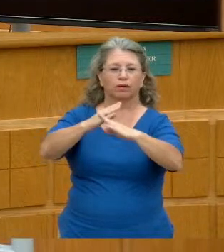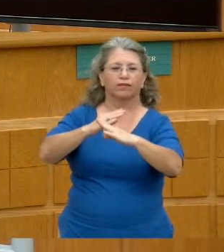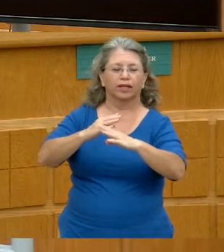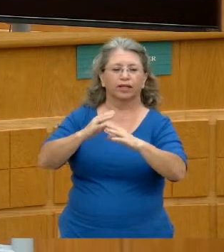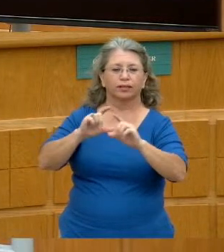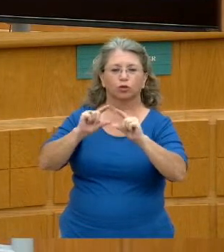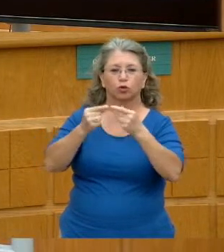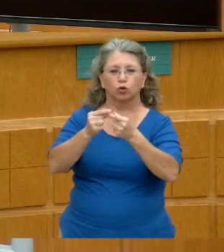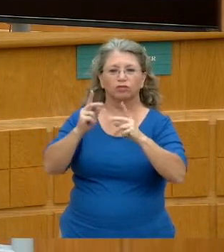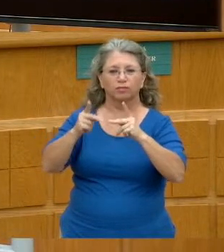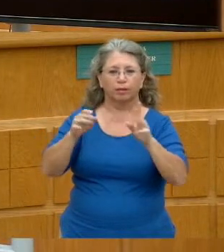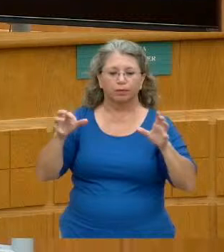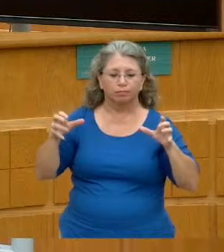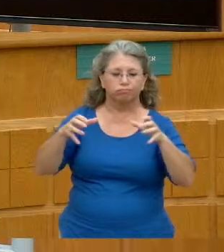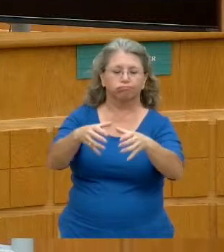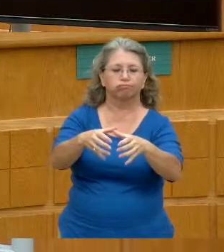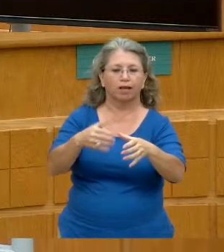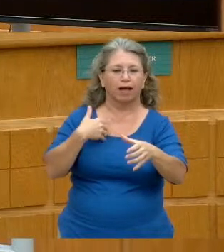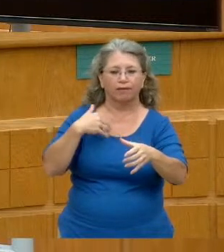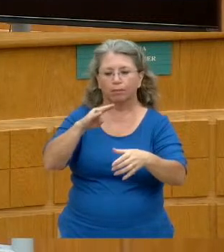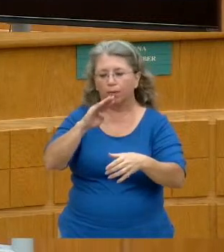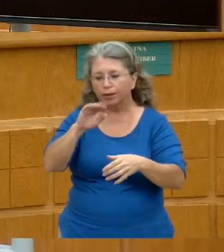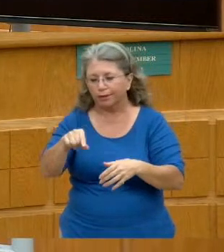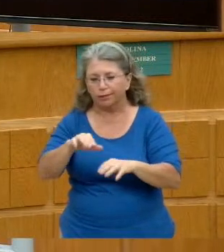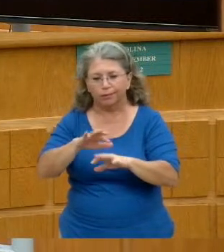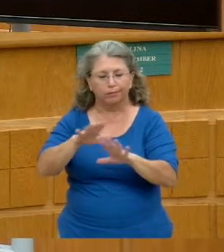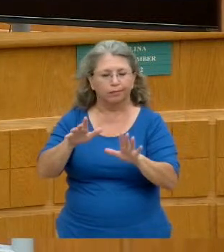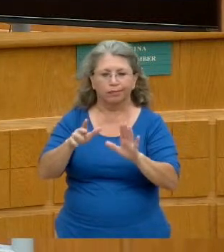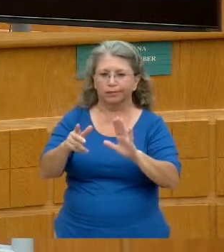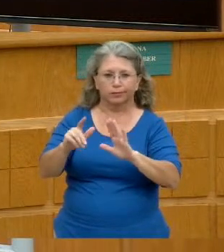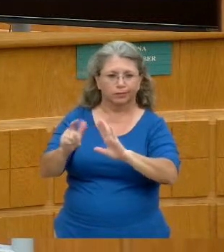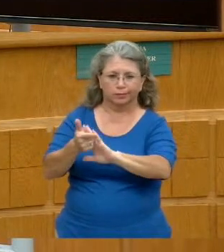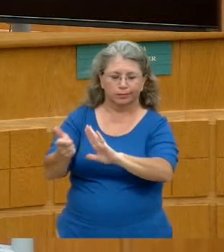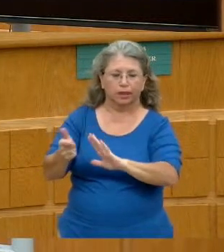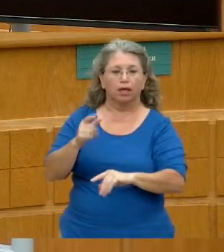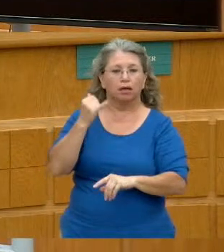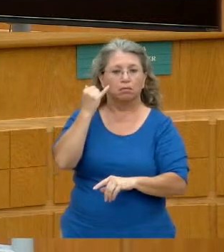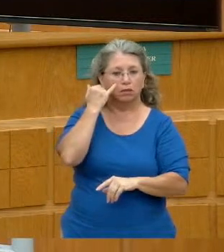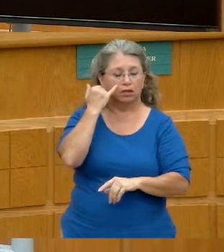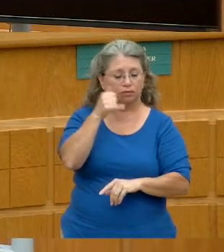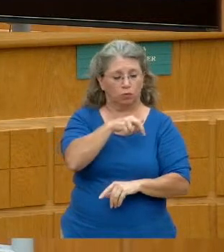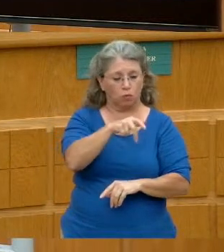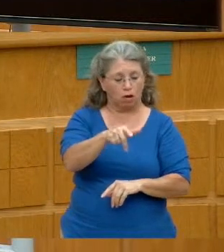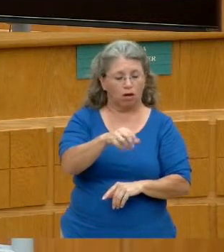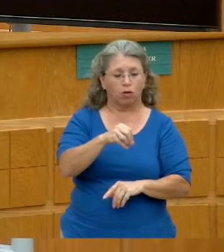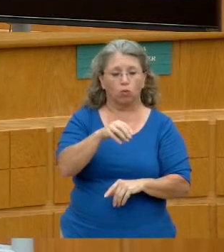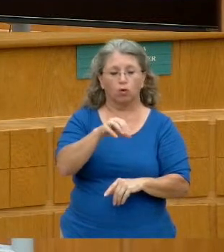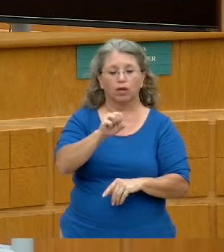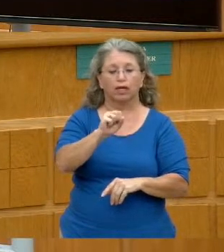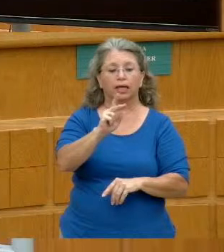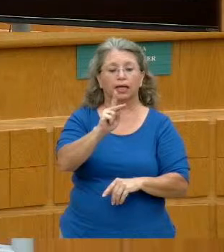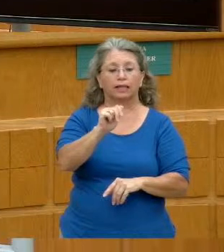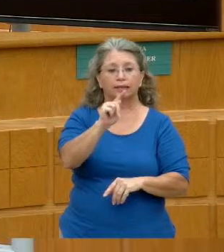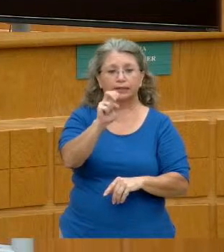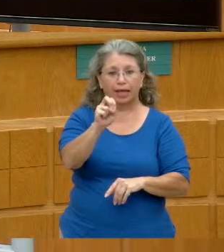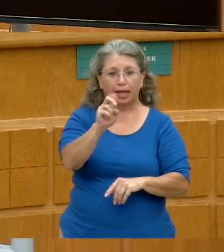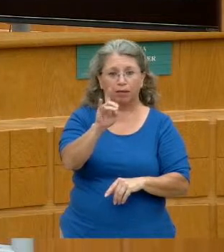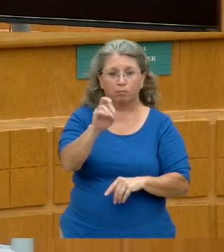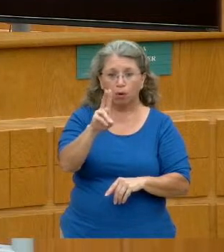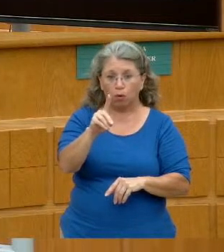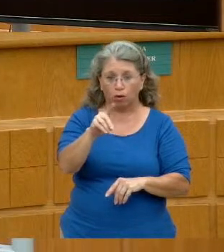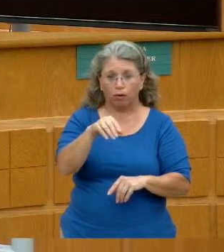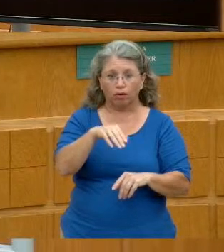thing. And if you do walk through the park, we do encourage, or if you're skateboarding, say even at Cole Park, you need a social